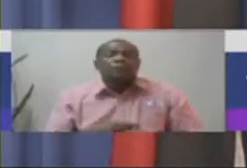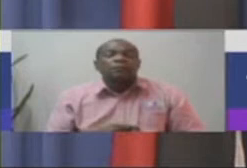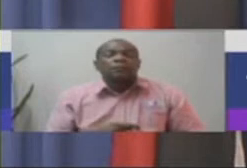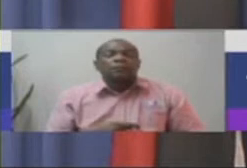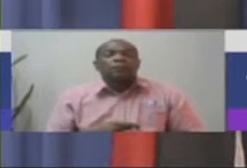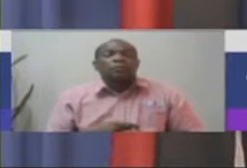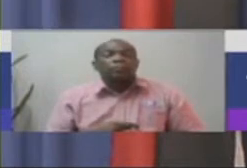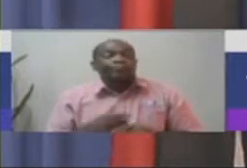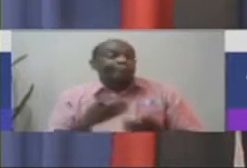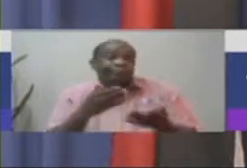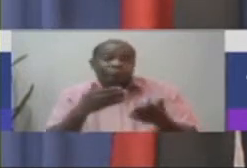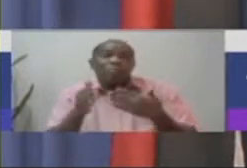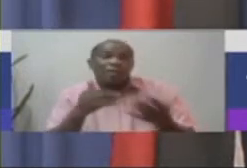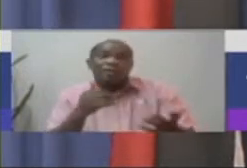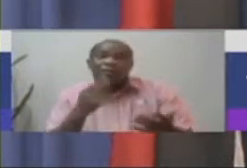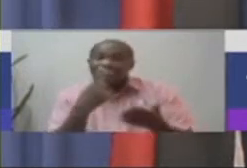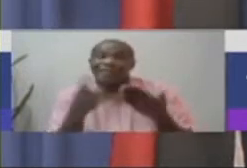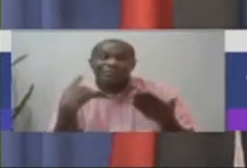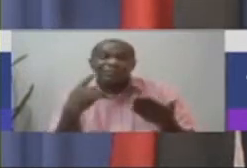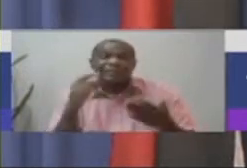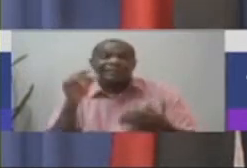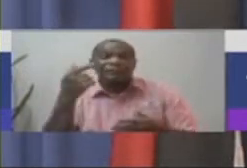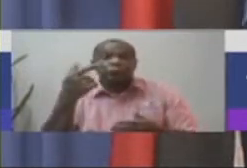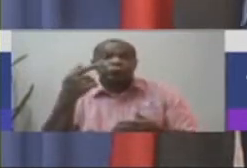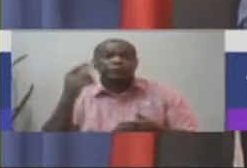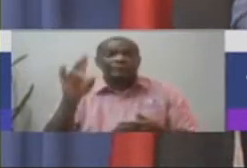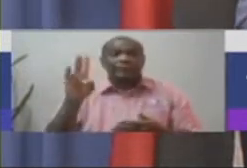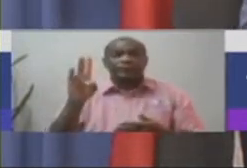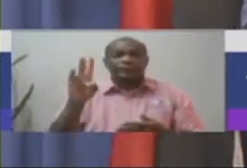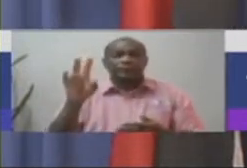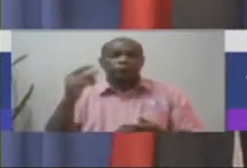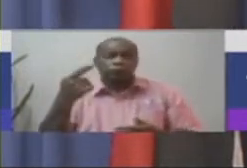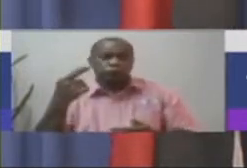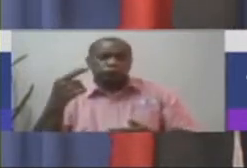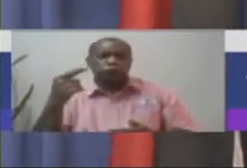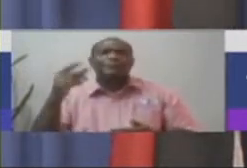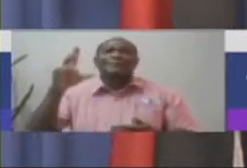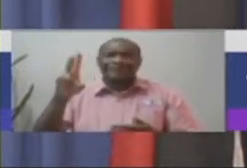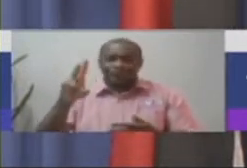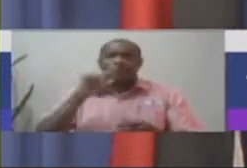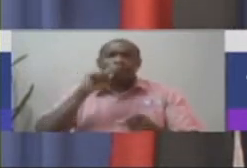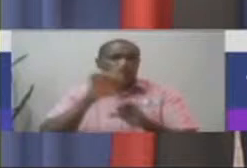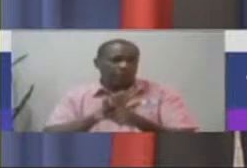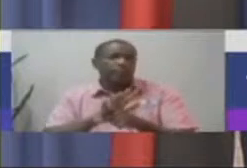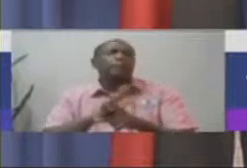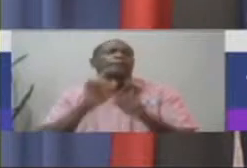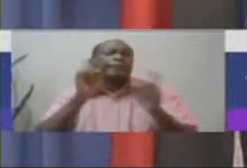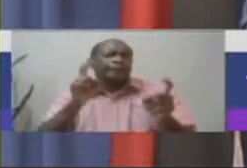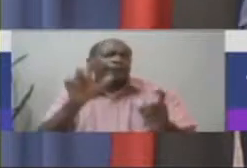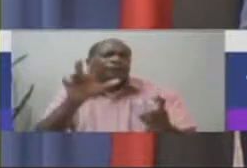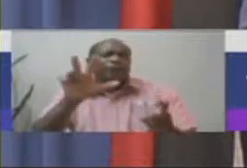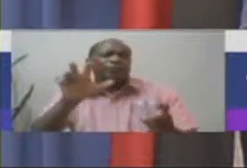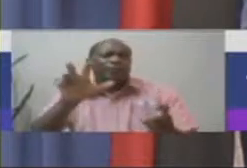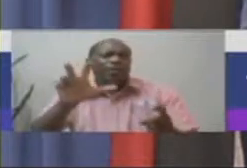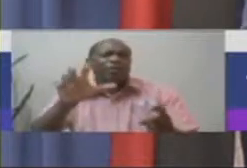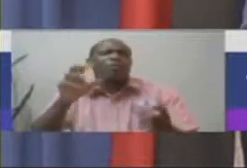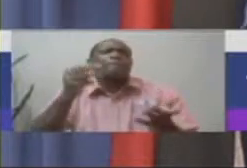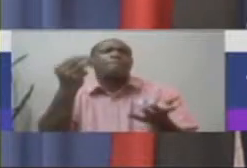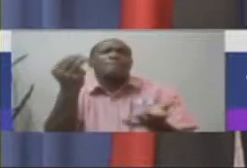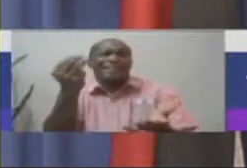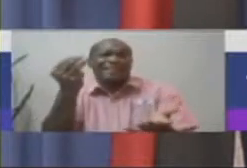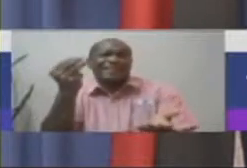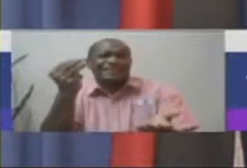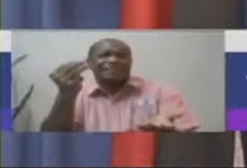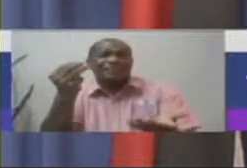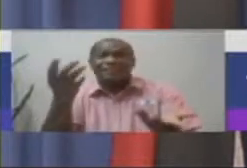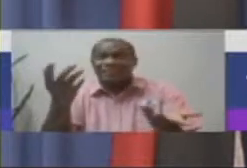made commitments to a few 100 million doses, that is far and away below